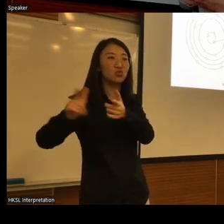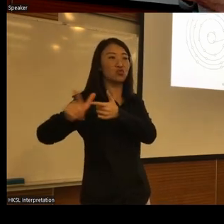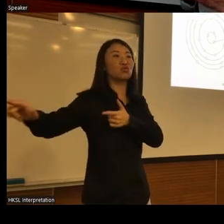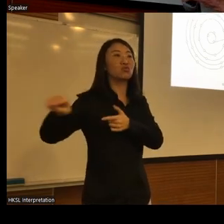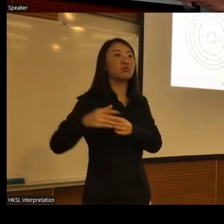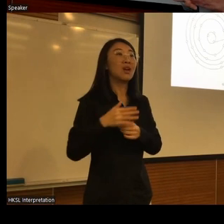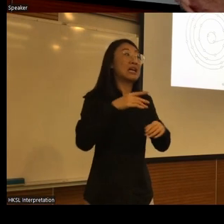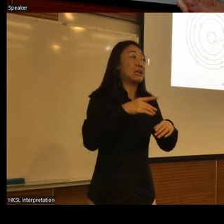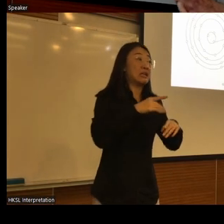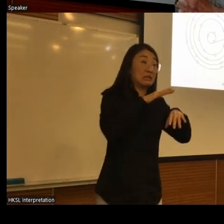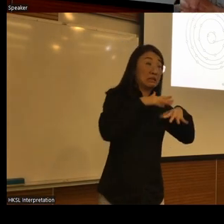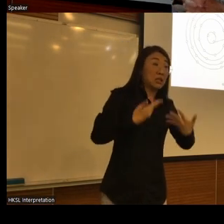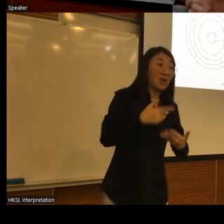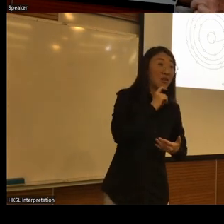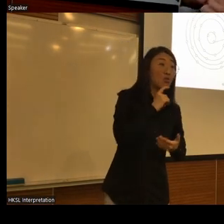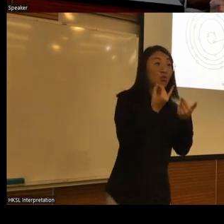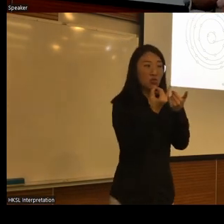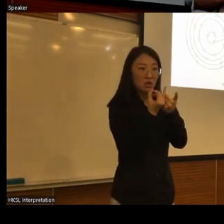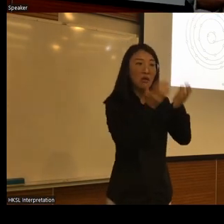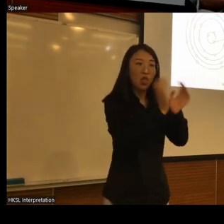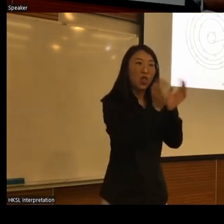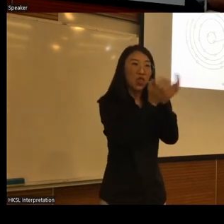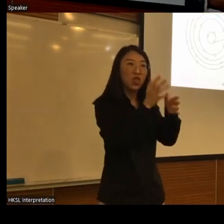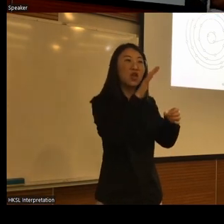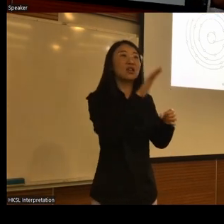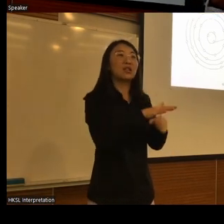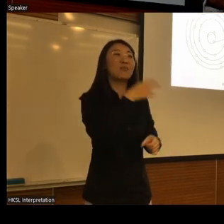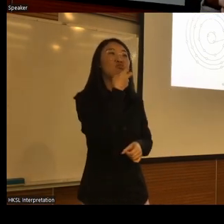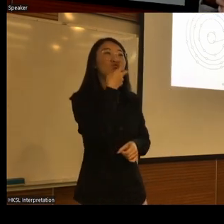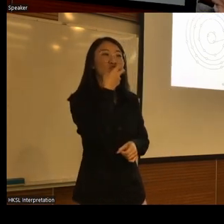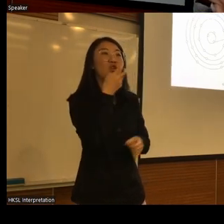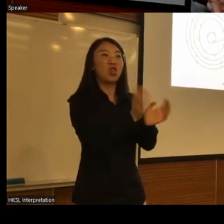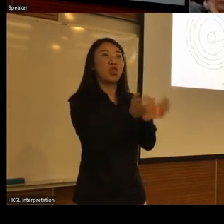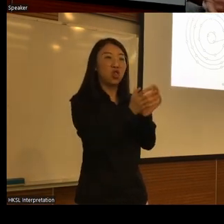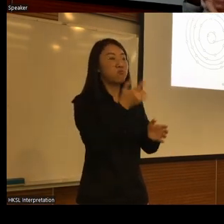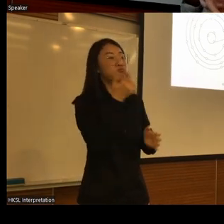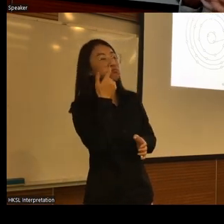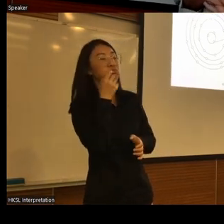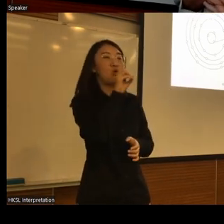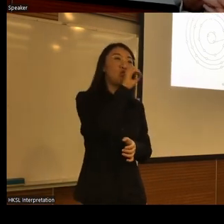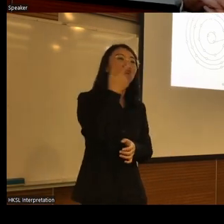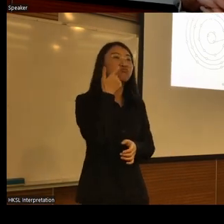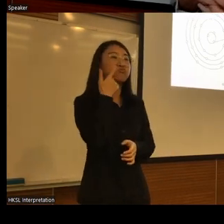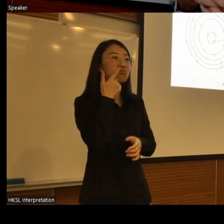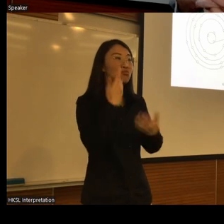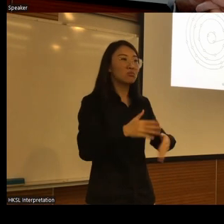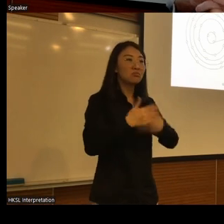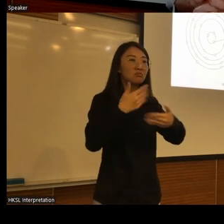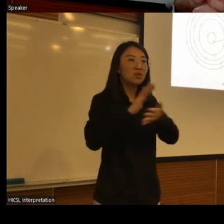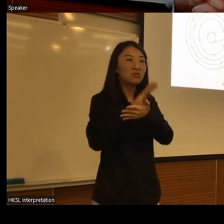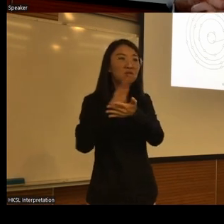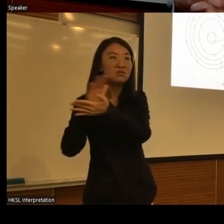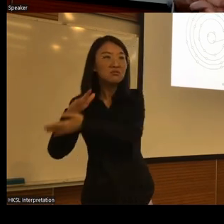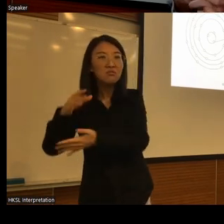who studied Japanese, for instance, who were fluent in Japanese, and a few years later, they are no longer